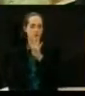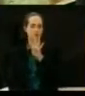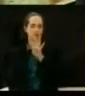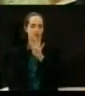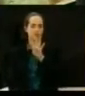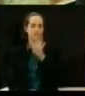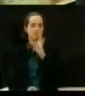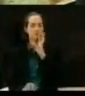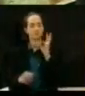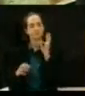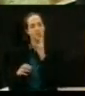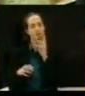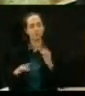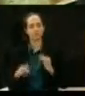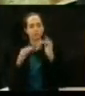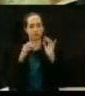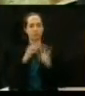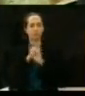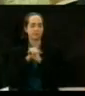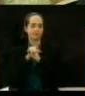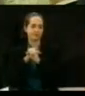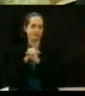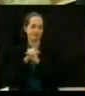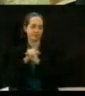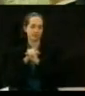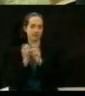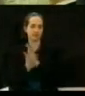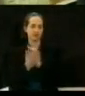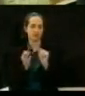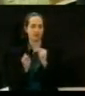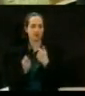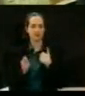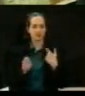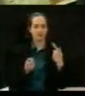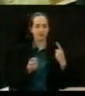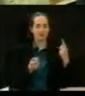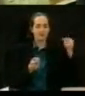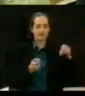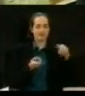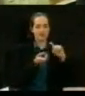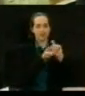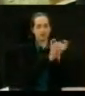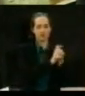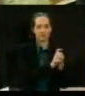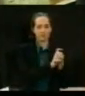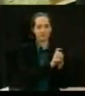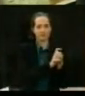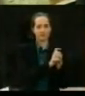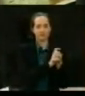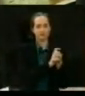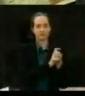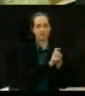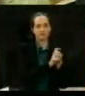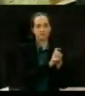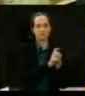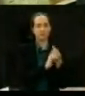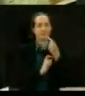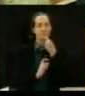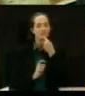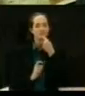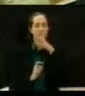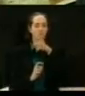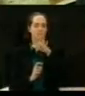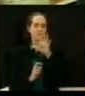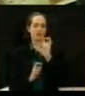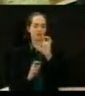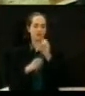of, requires that the stormwater design be developed for the 500-year base flood. That definition